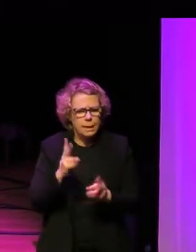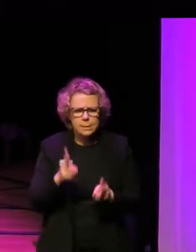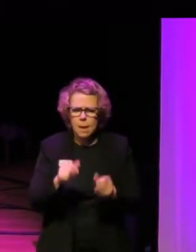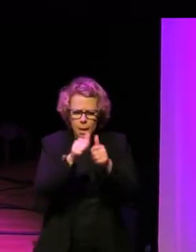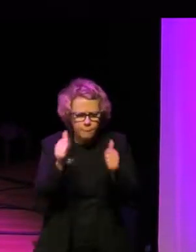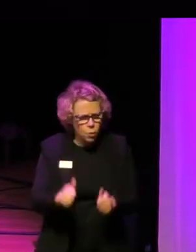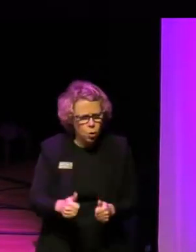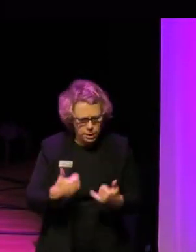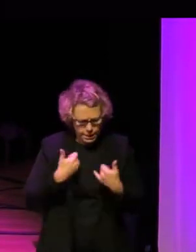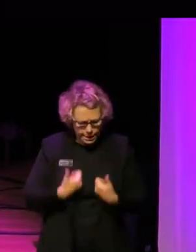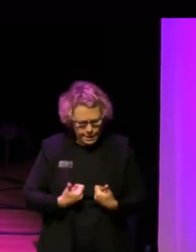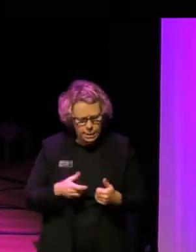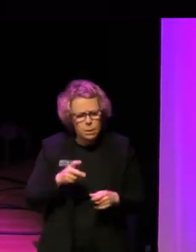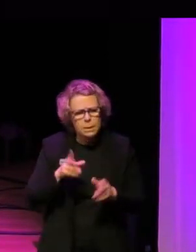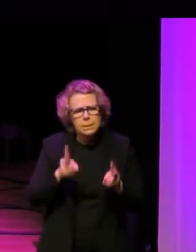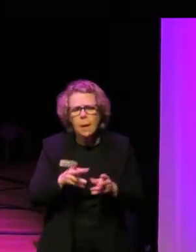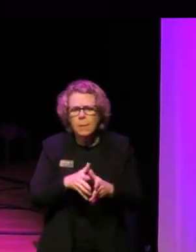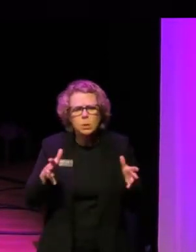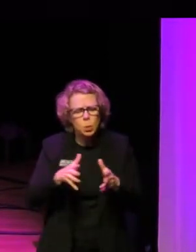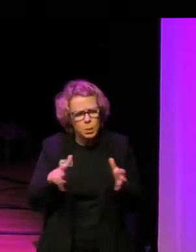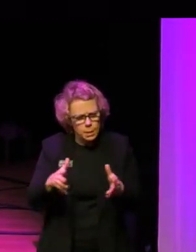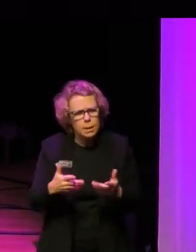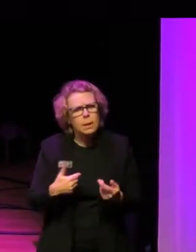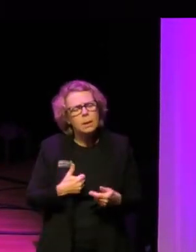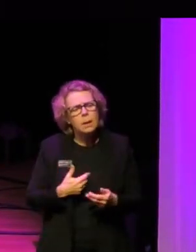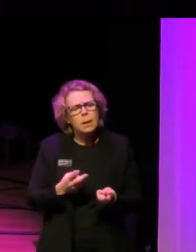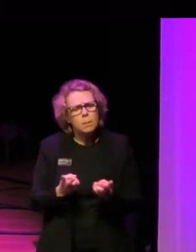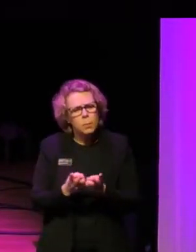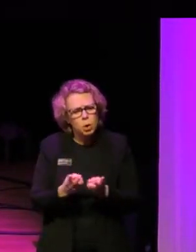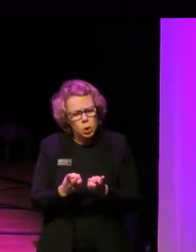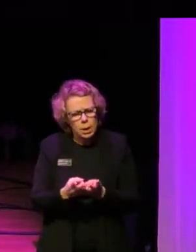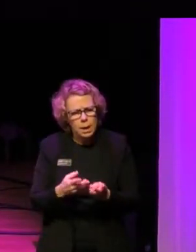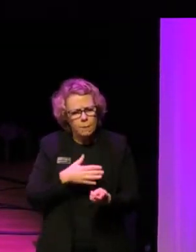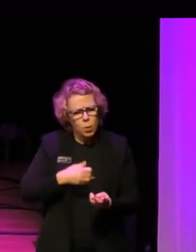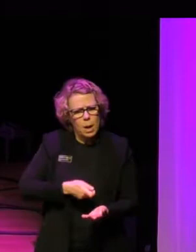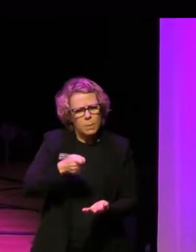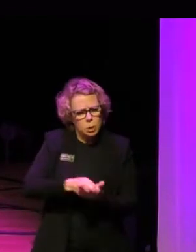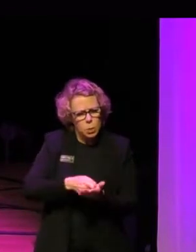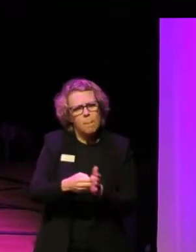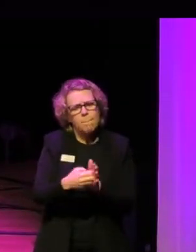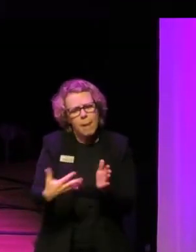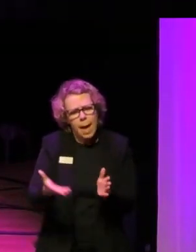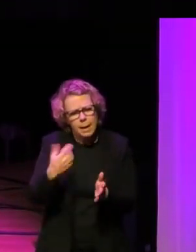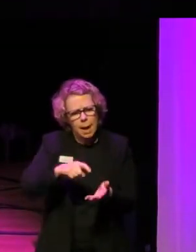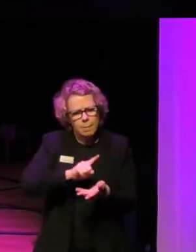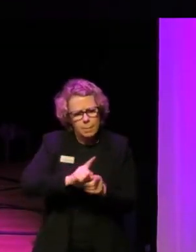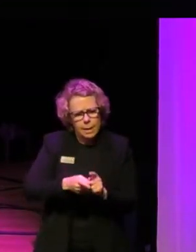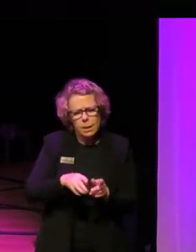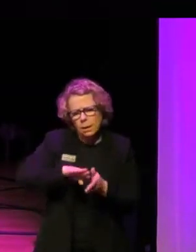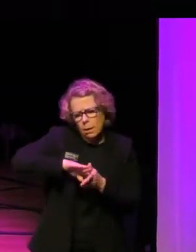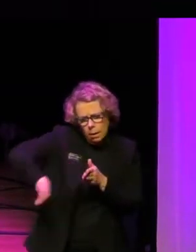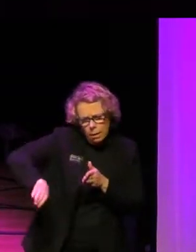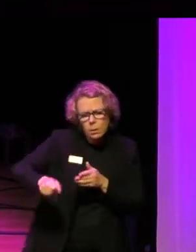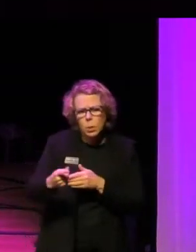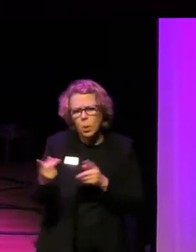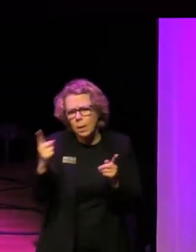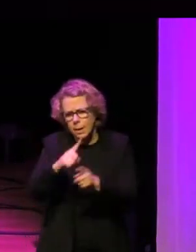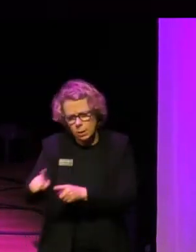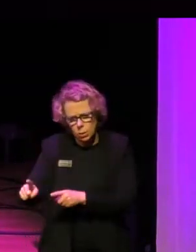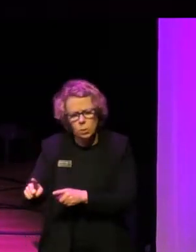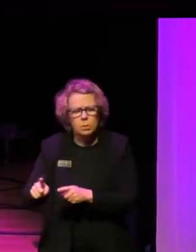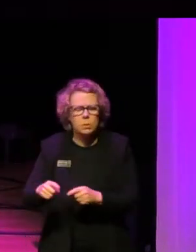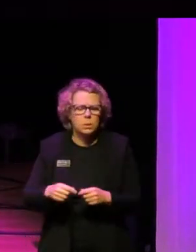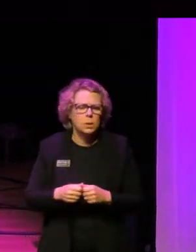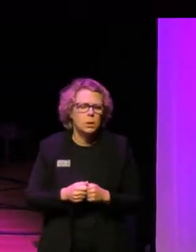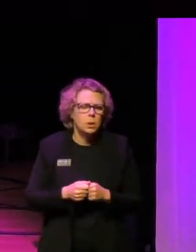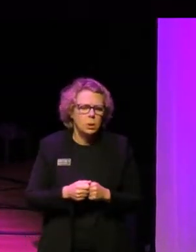shapes, same shape and size as our decisions, they fall within the cracks. So lastly, we need leaders